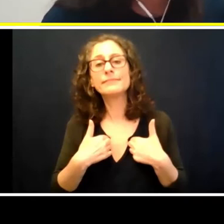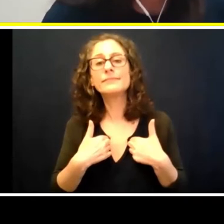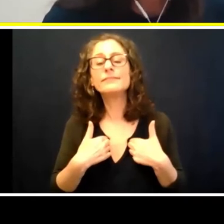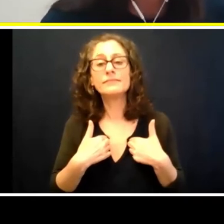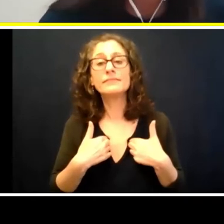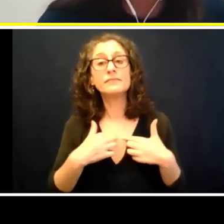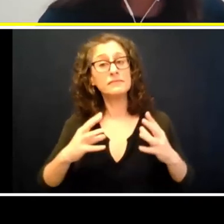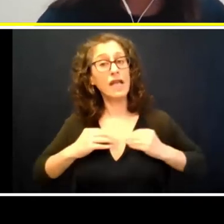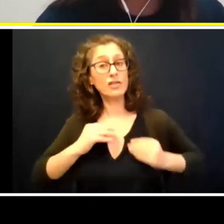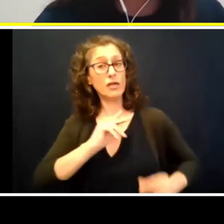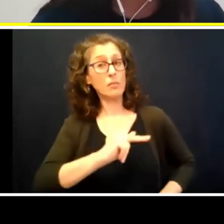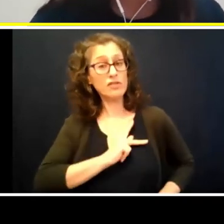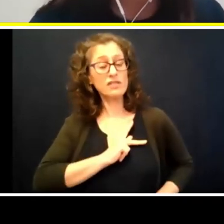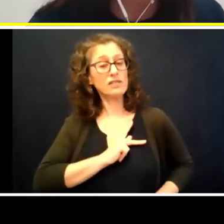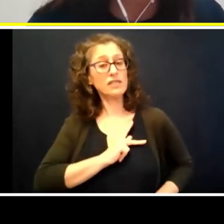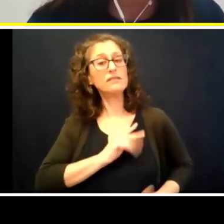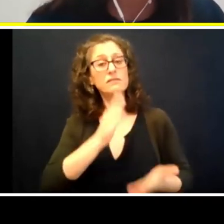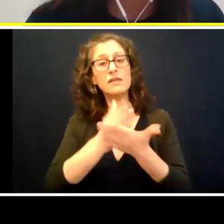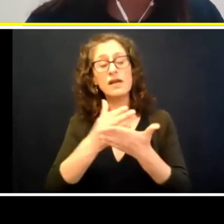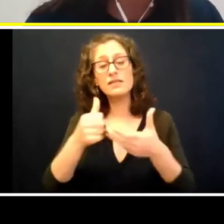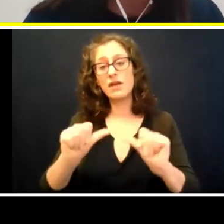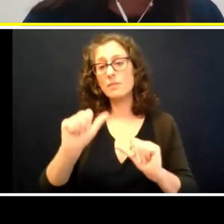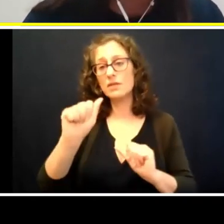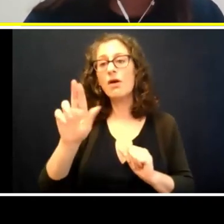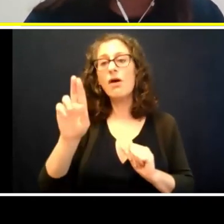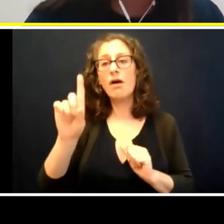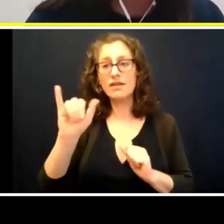I took it personally, yeah. And I stopped auditioning for musicals.